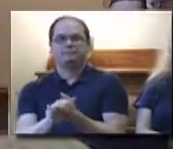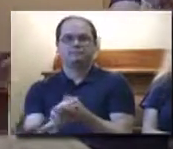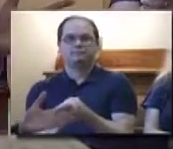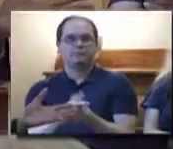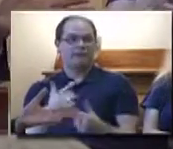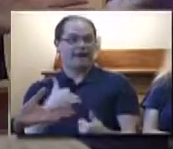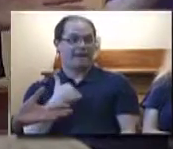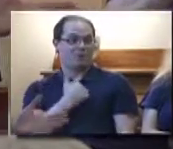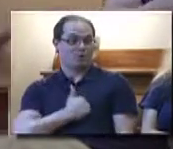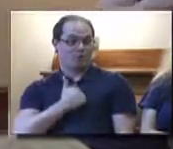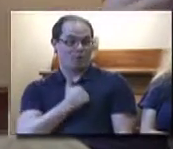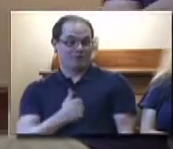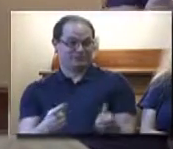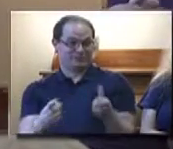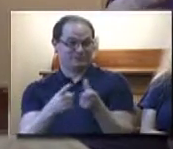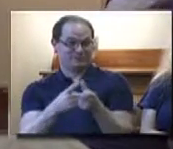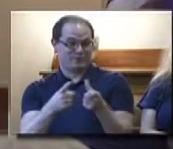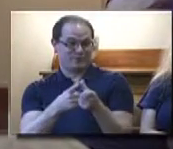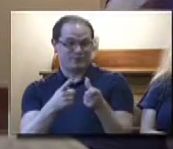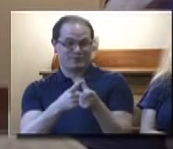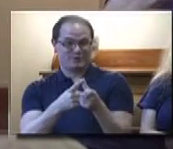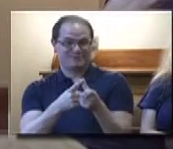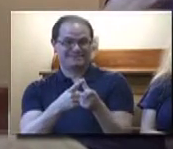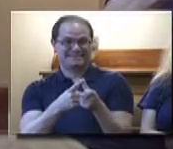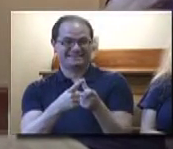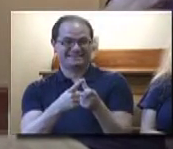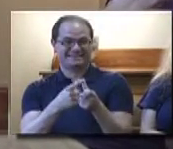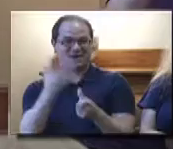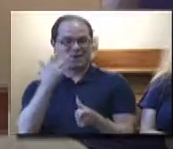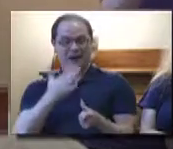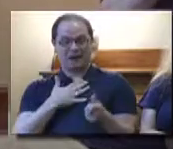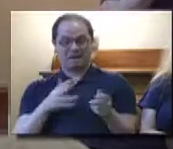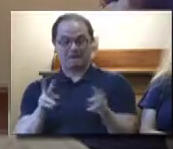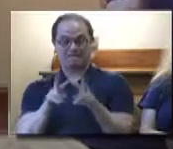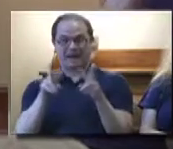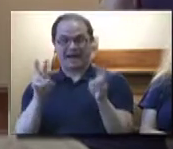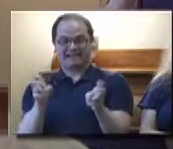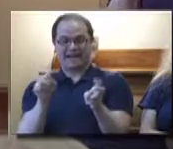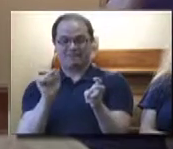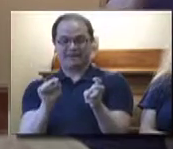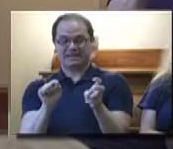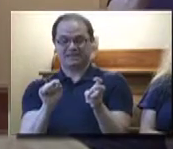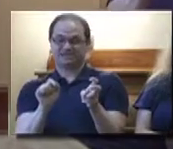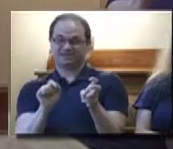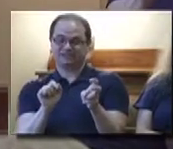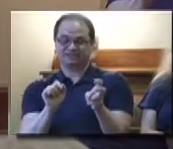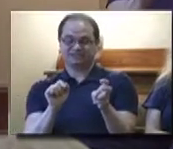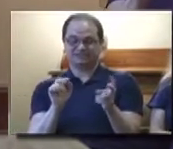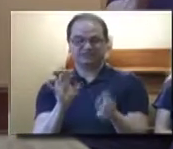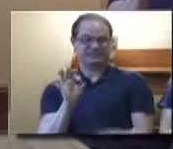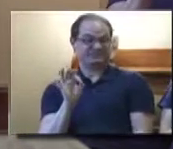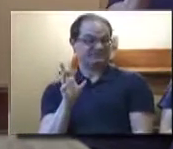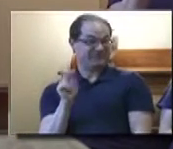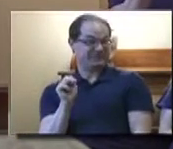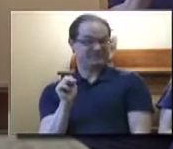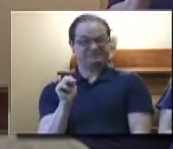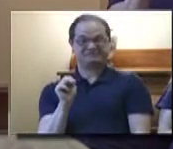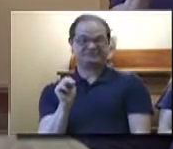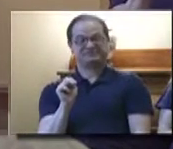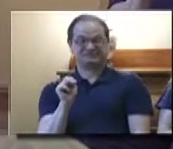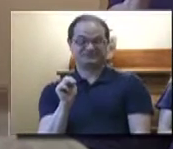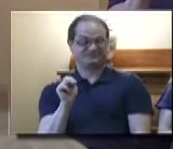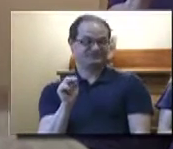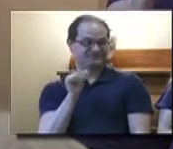I want to apologize, first of all, because the topic that I have is not a real fun one.